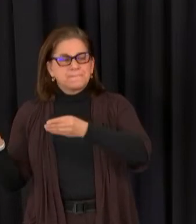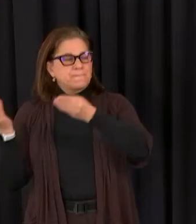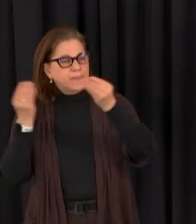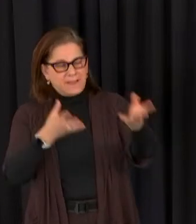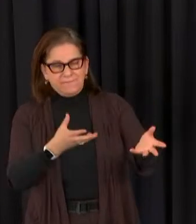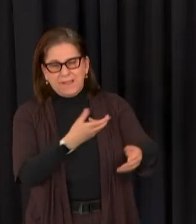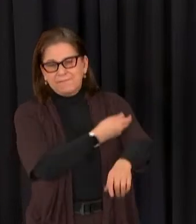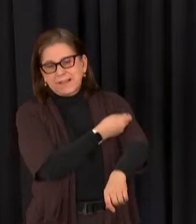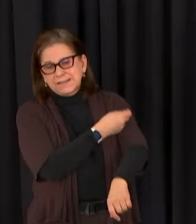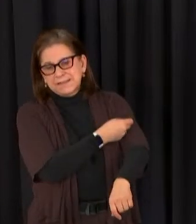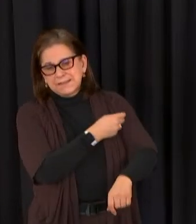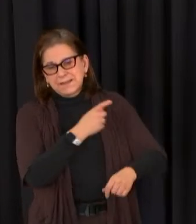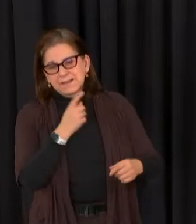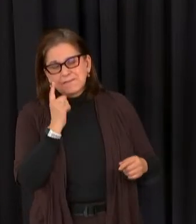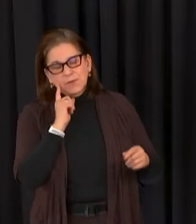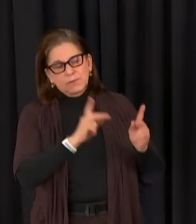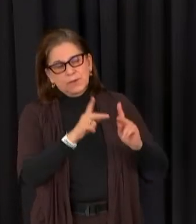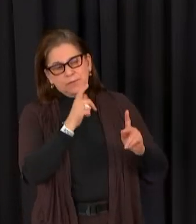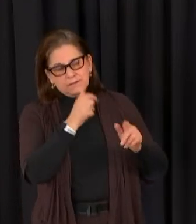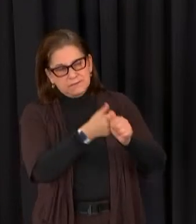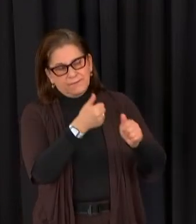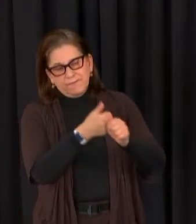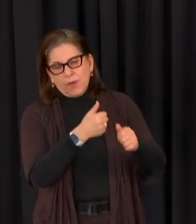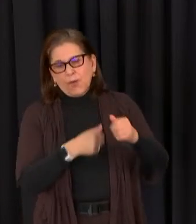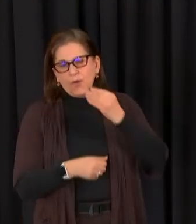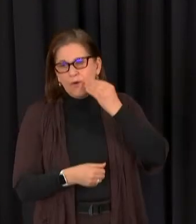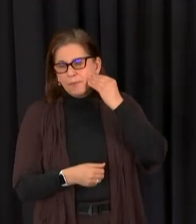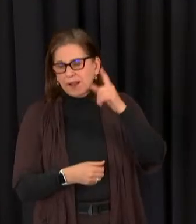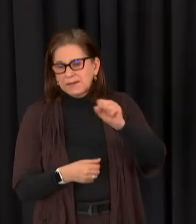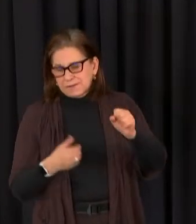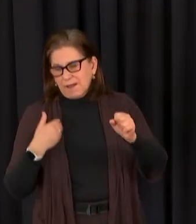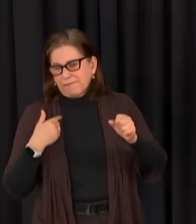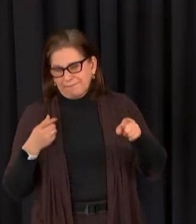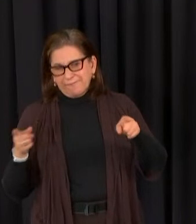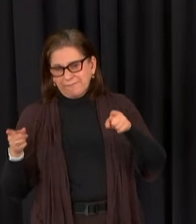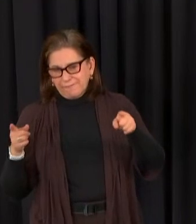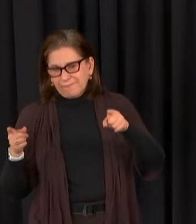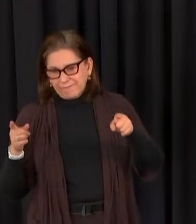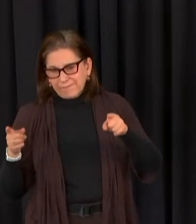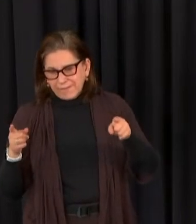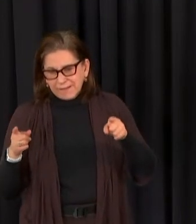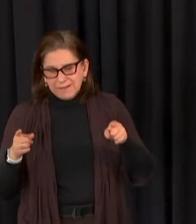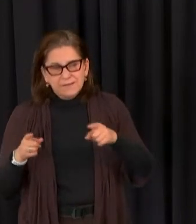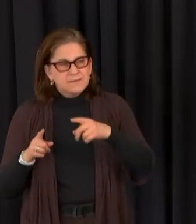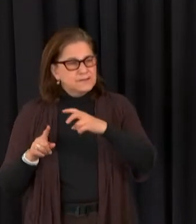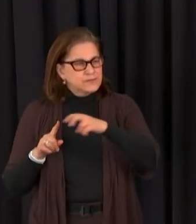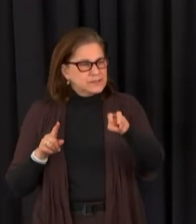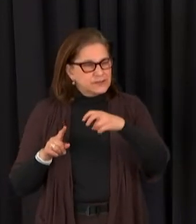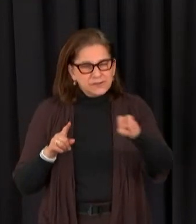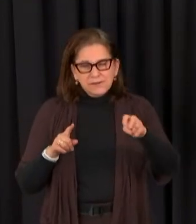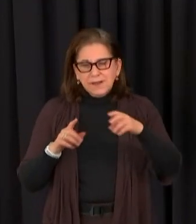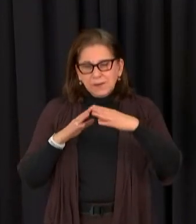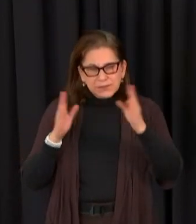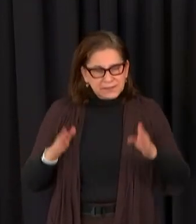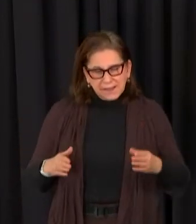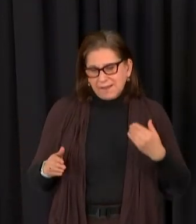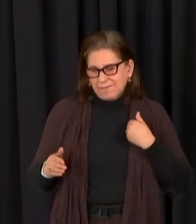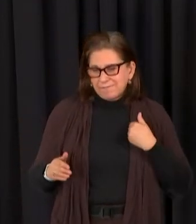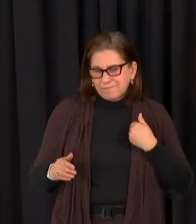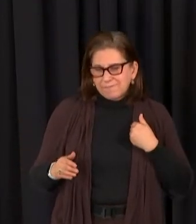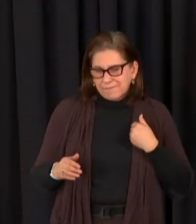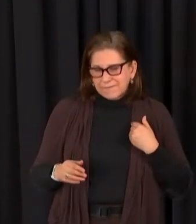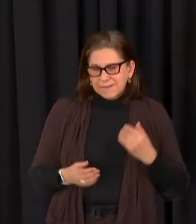individuals who are experiencing homelessness and who have transitional housing. And that program has